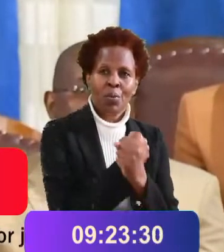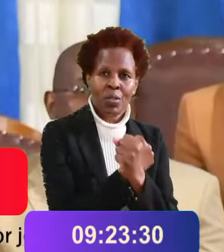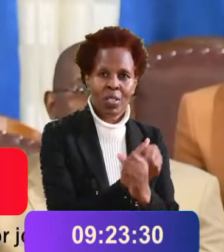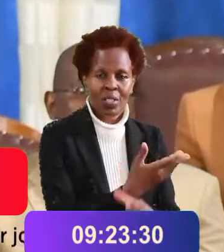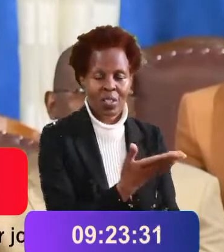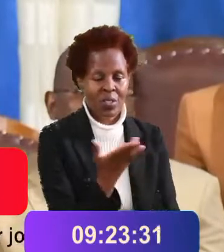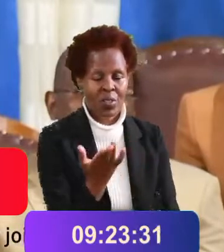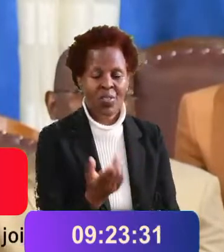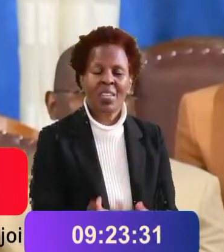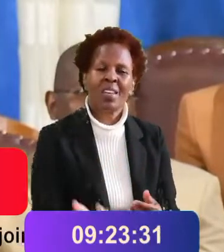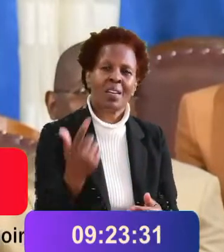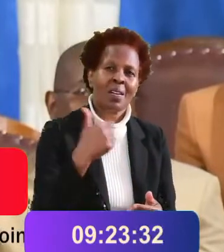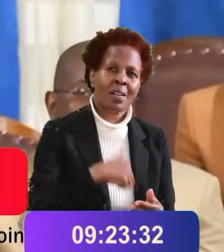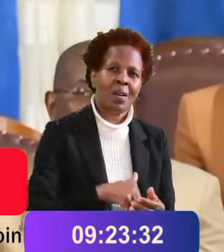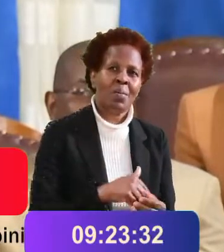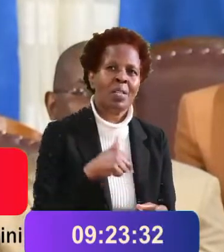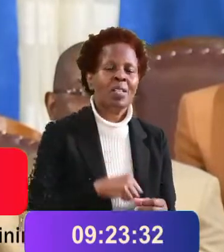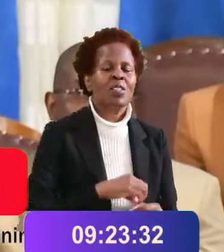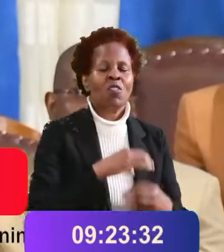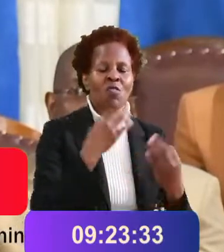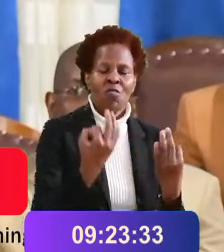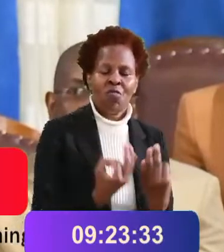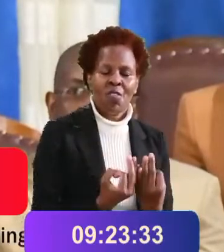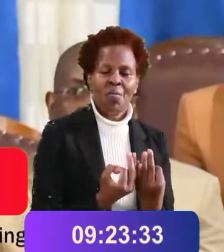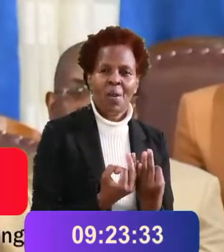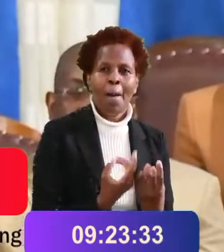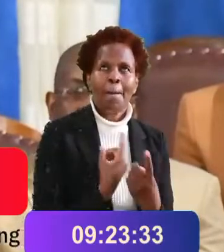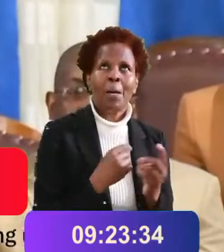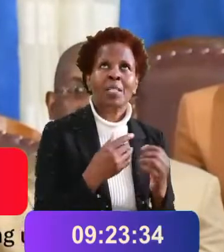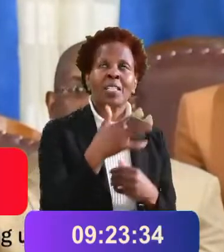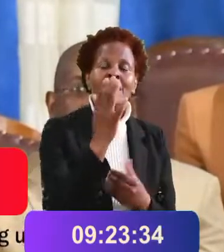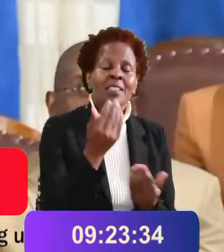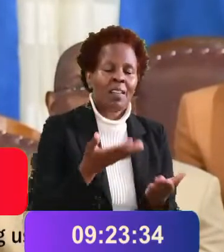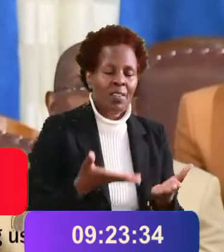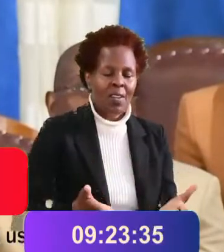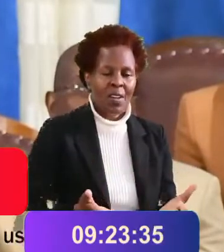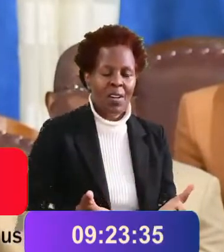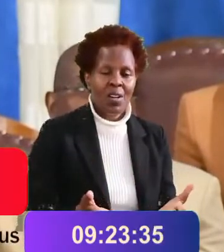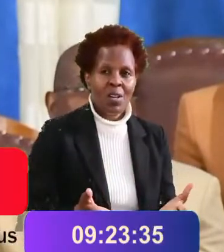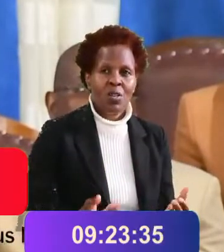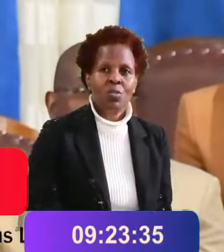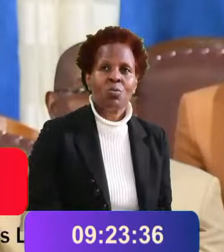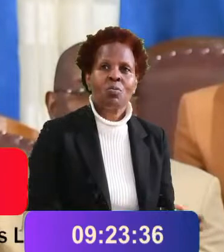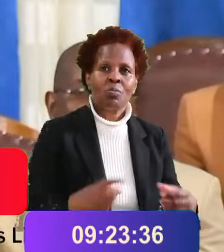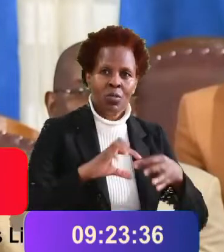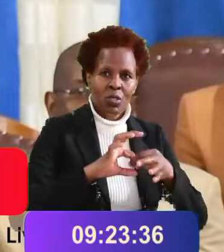motive of scattering you, but God is present to put you together.